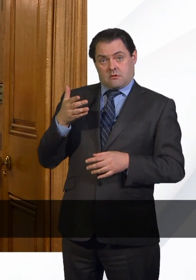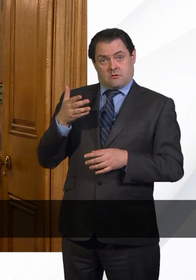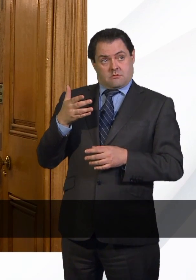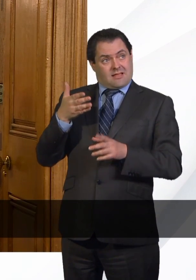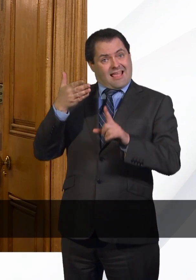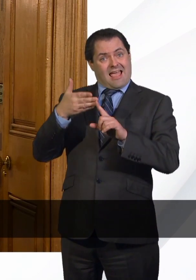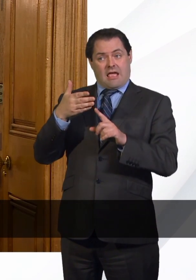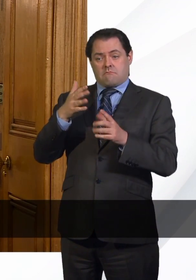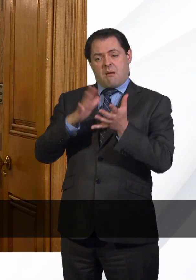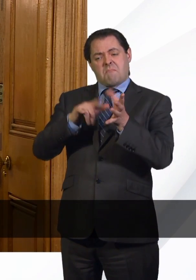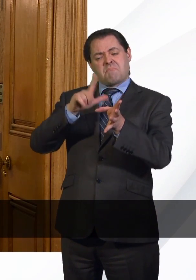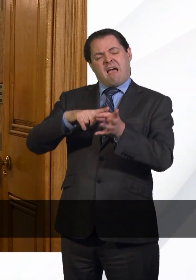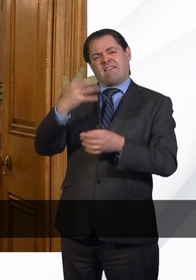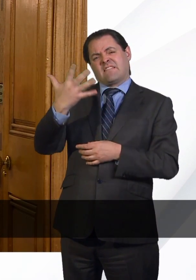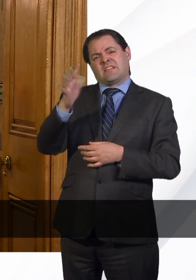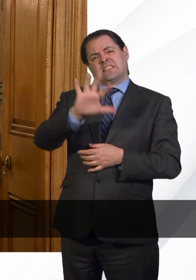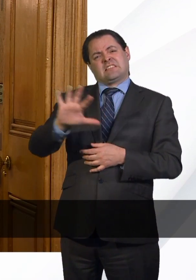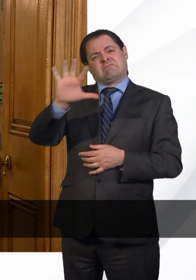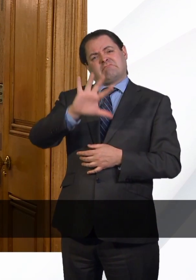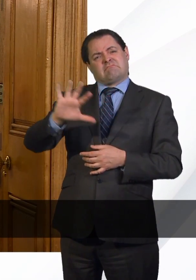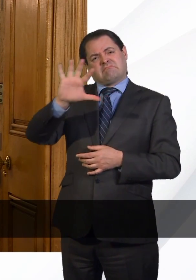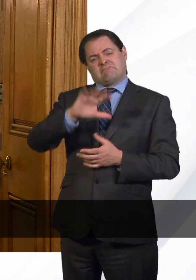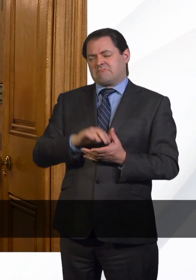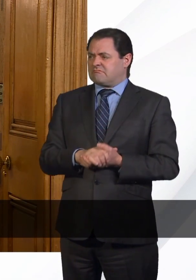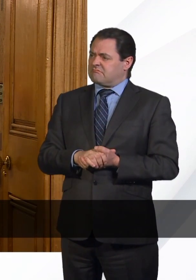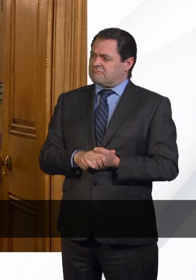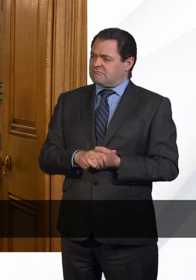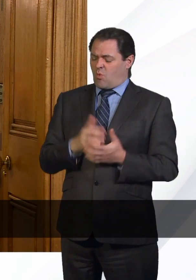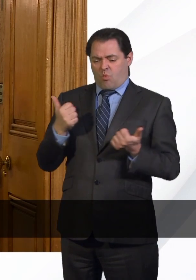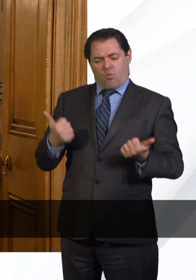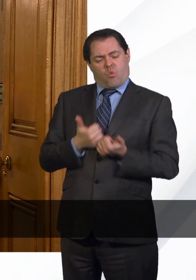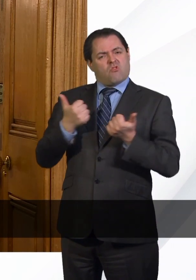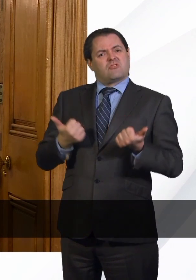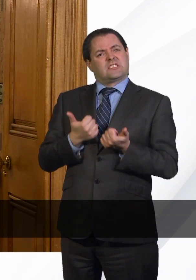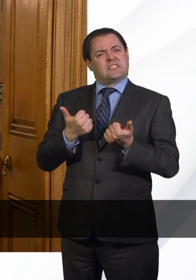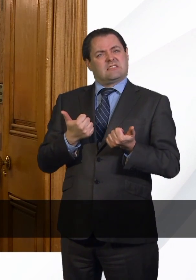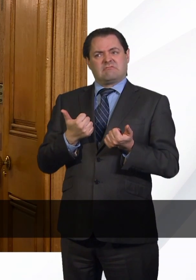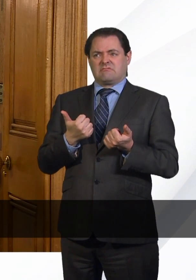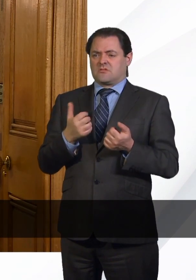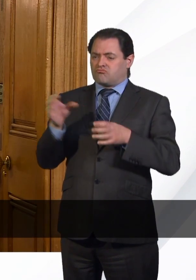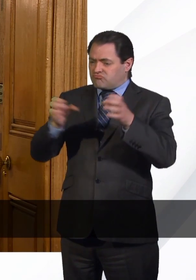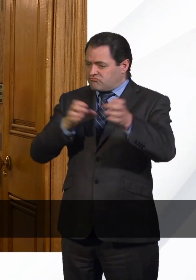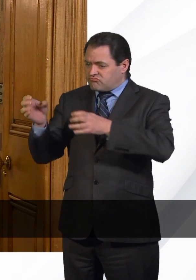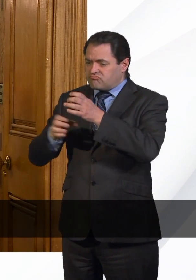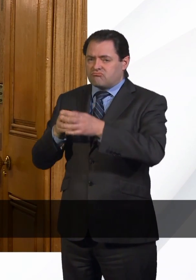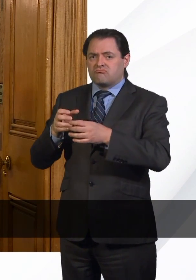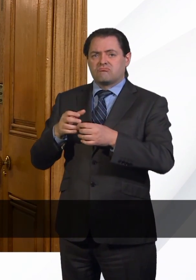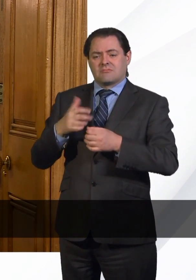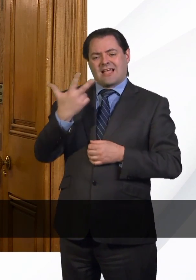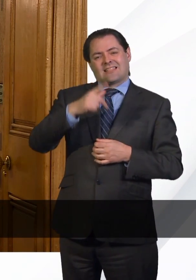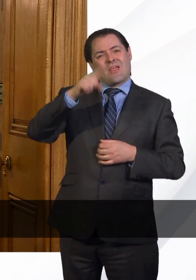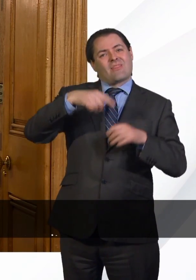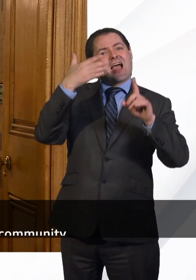month. We're starting already. We've already started the recruitment. We have, of the 18,000,